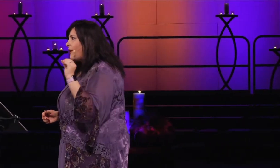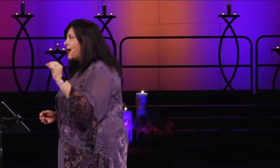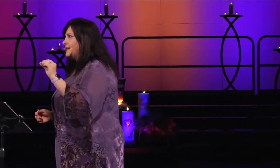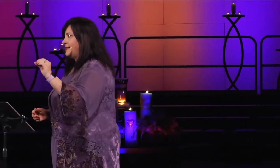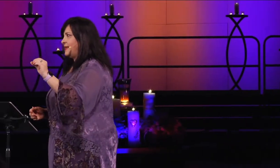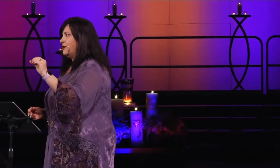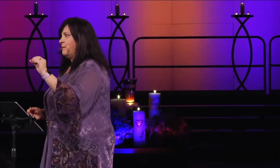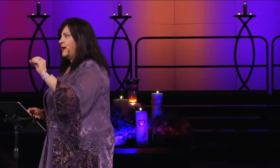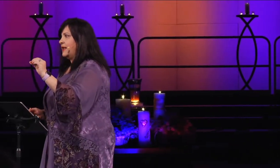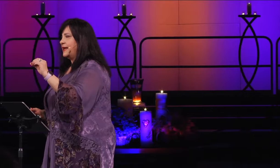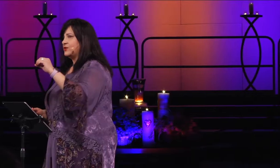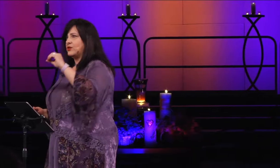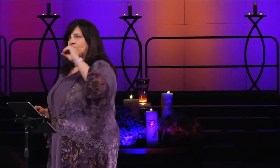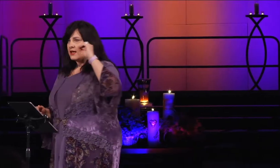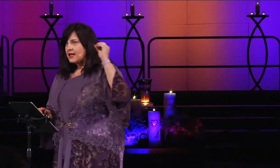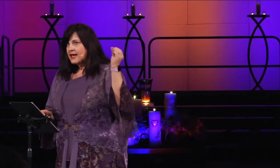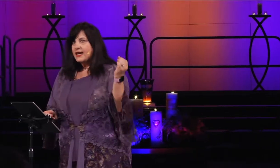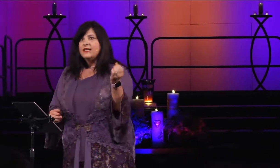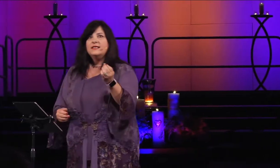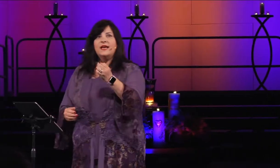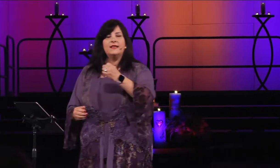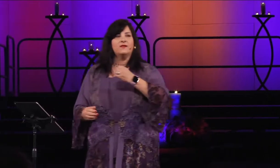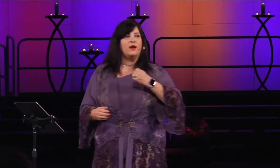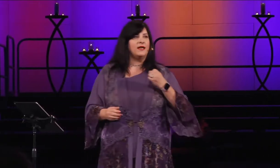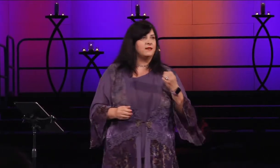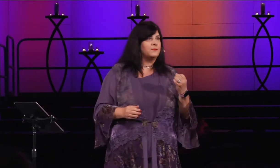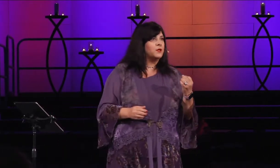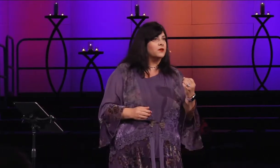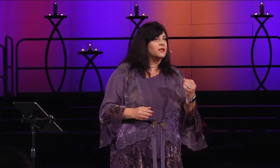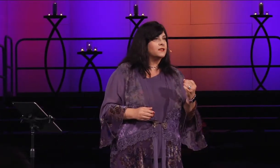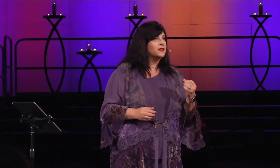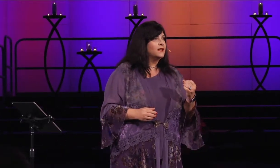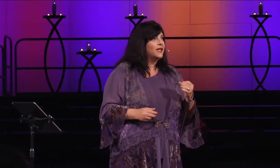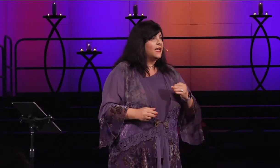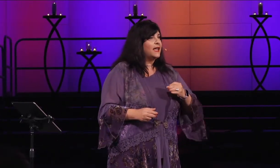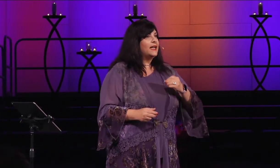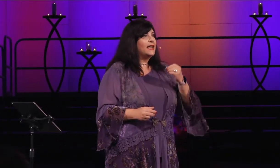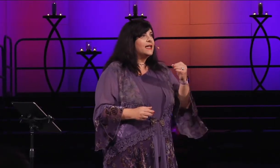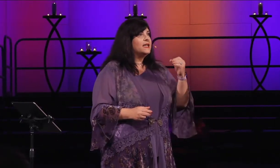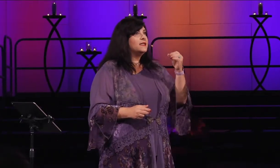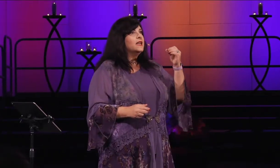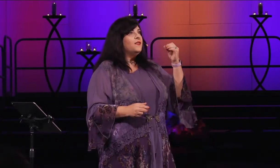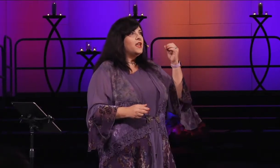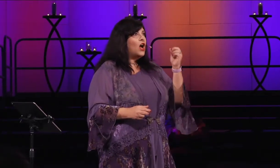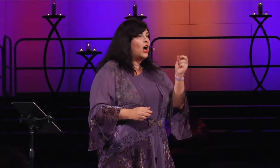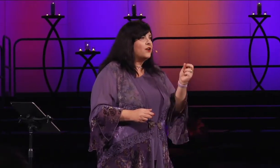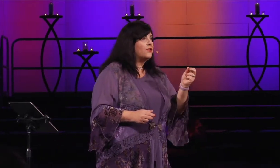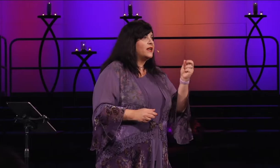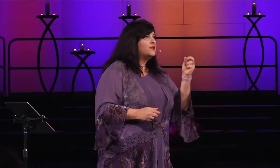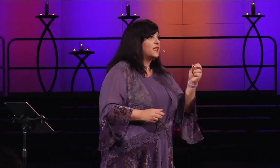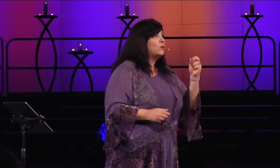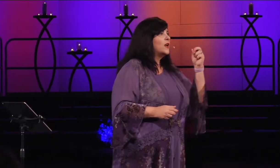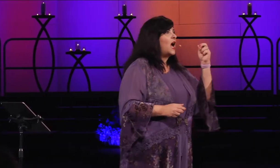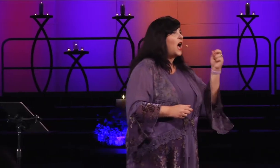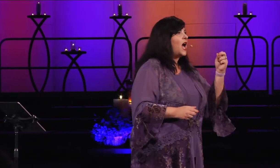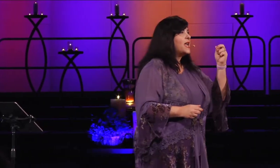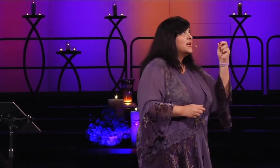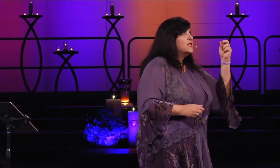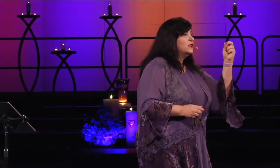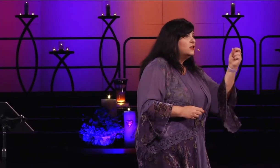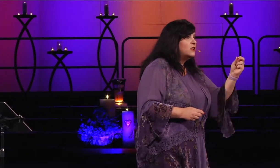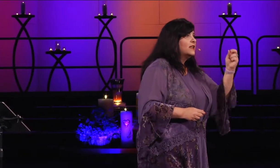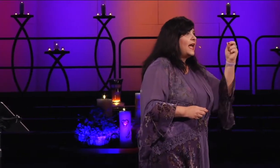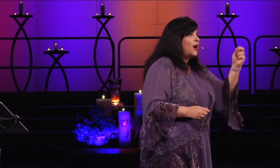we practice here at Mile High Church and in Science of Mind and Spirit. It is the honoring of saying, when